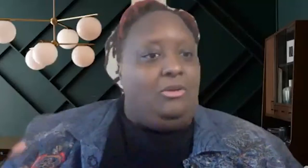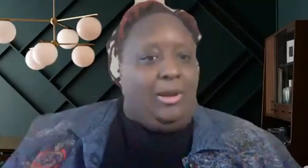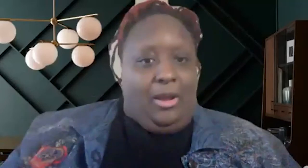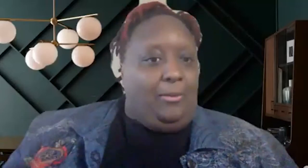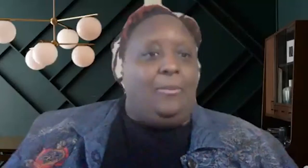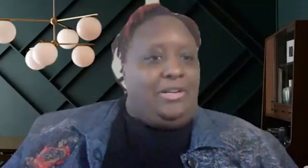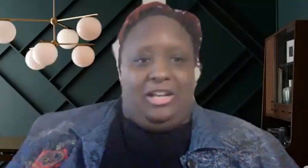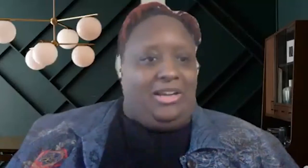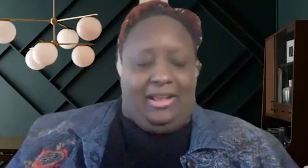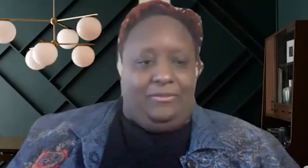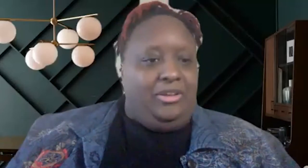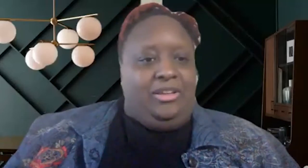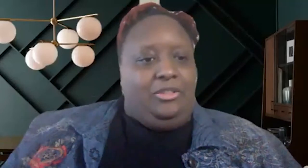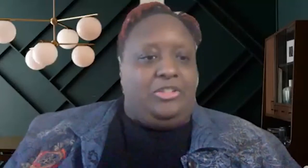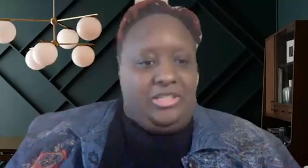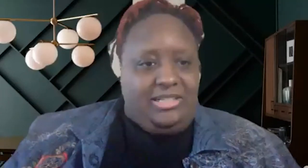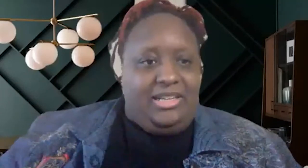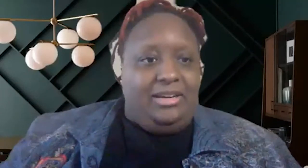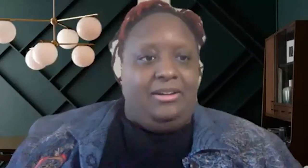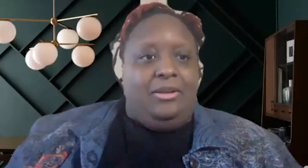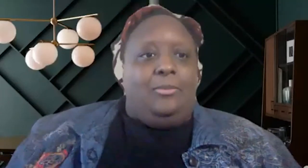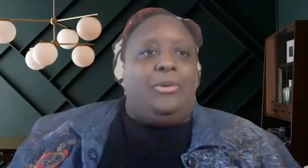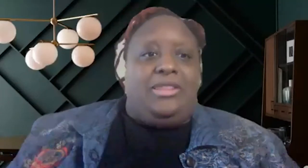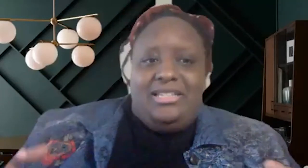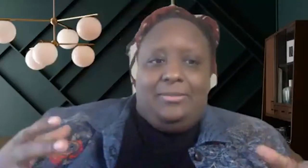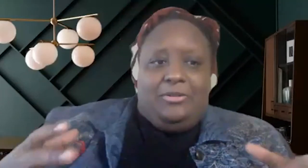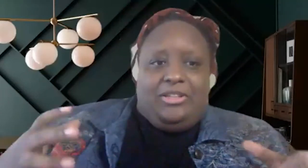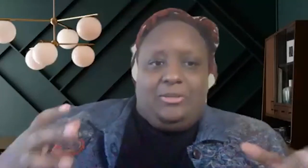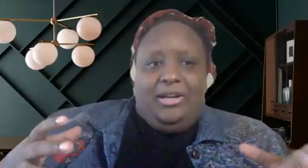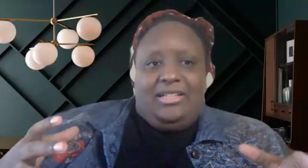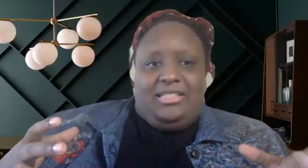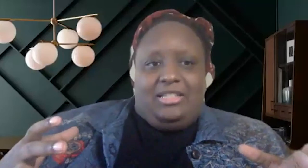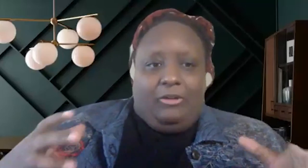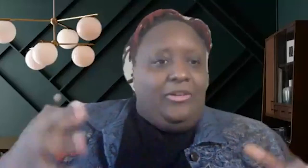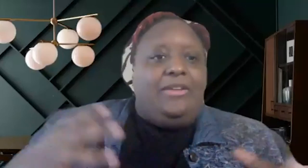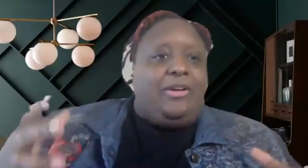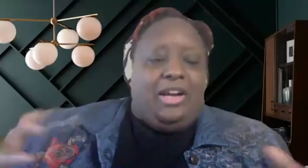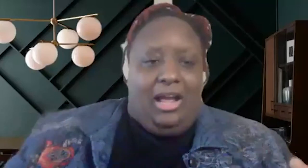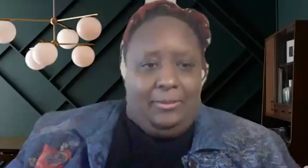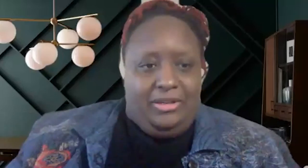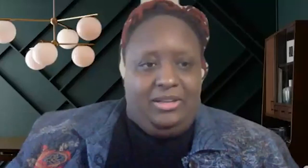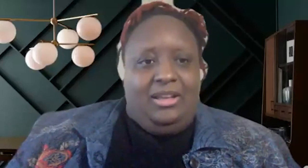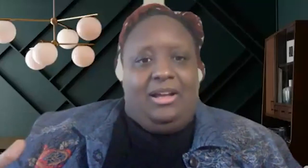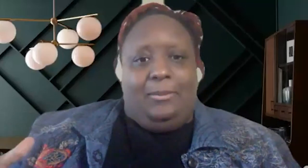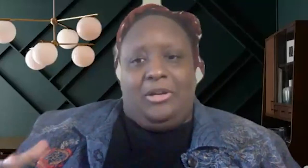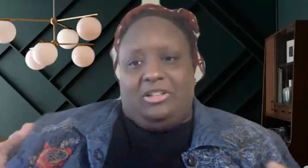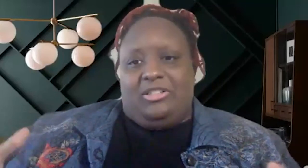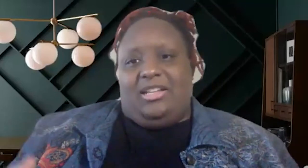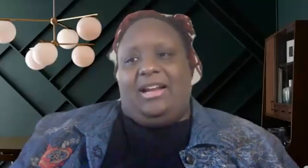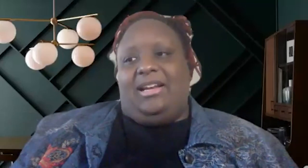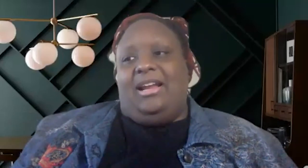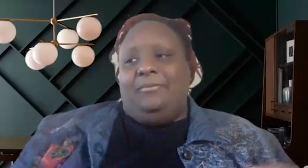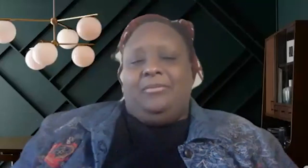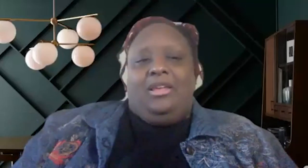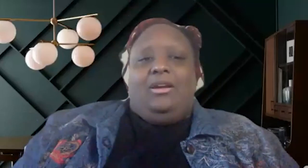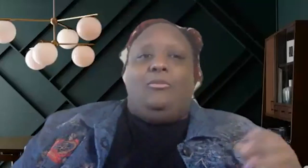no, I want my child to have their GED. But these types of experiences are very, very common amongst our